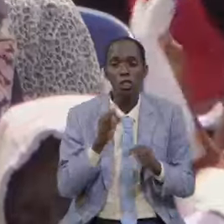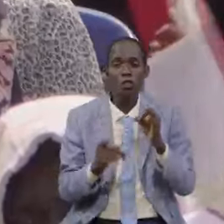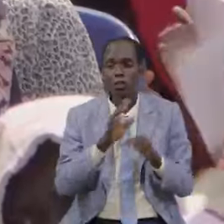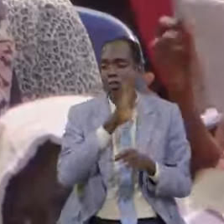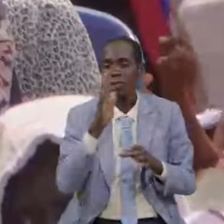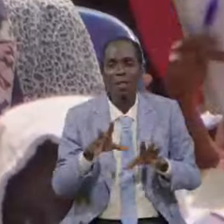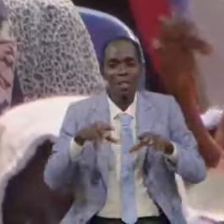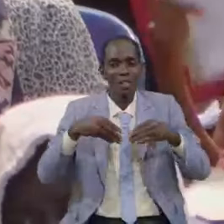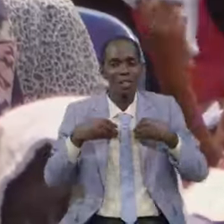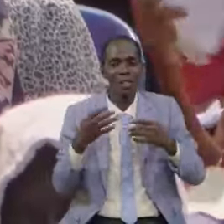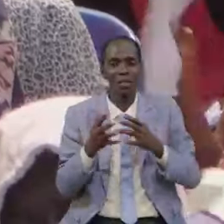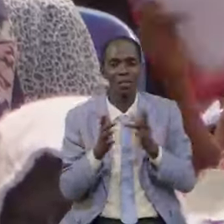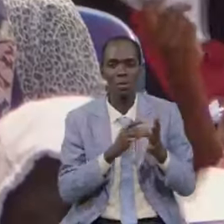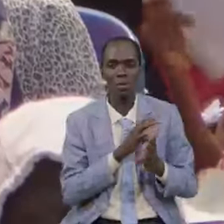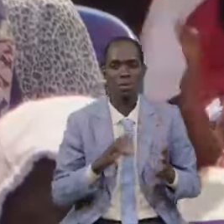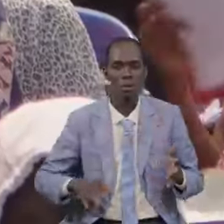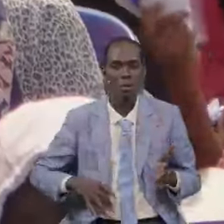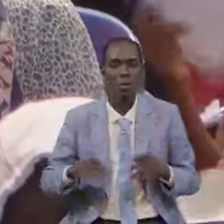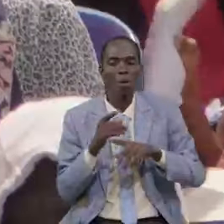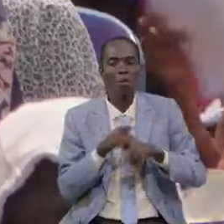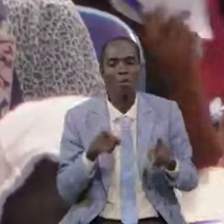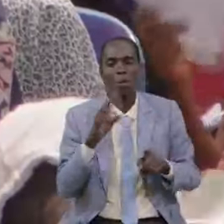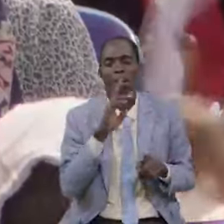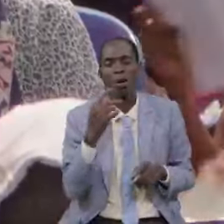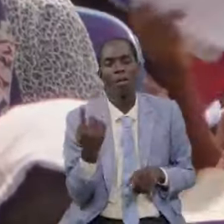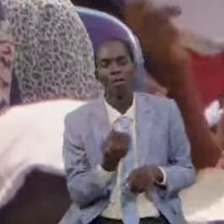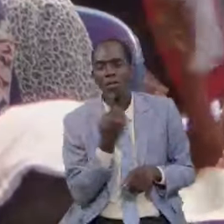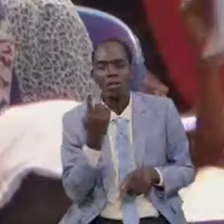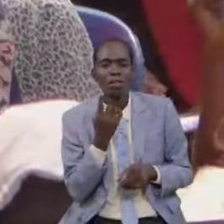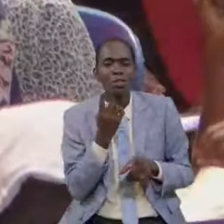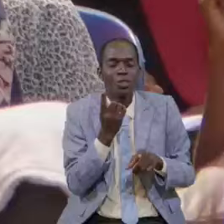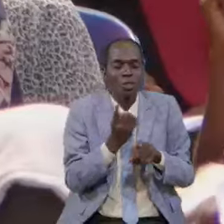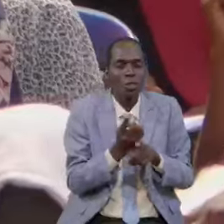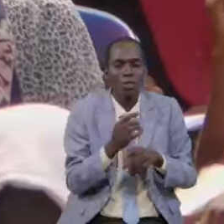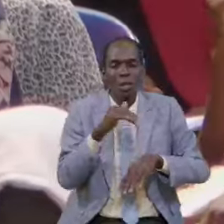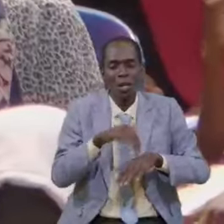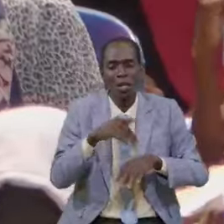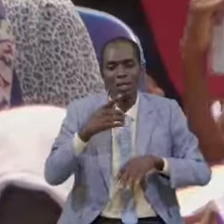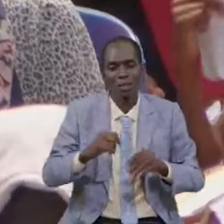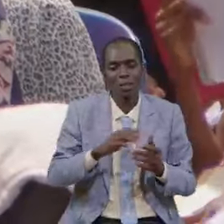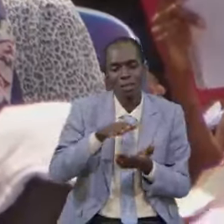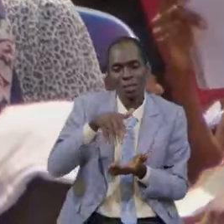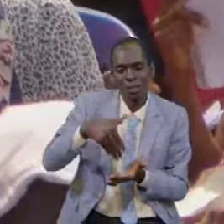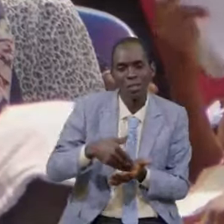on the periphery, at the perimeter, the circumference of the Christian faith, now you